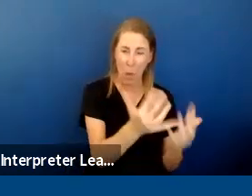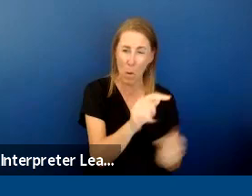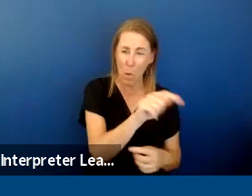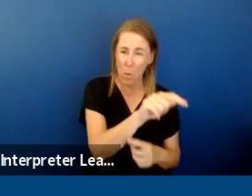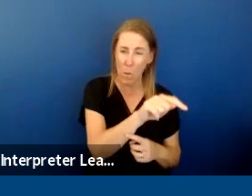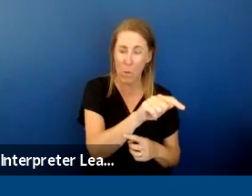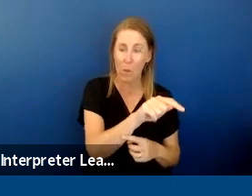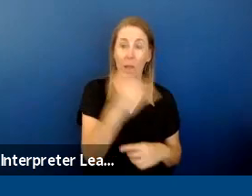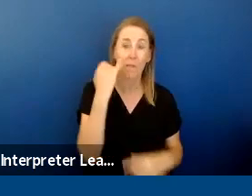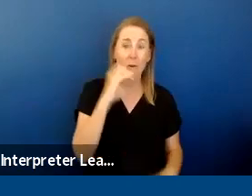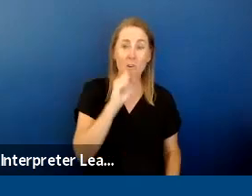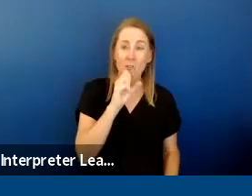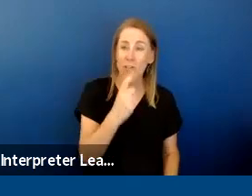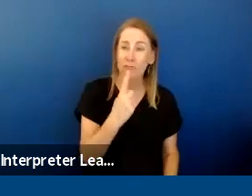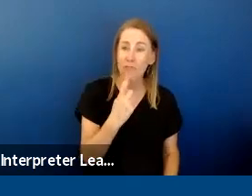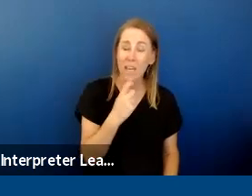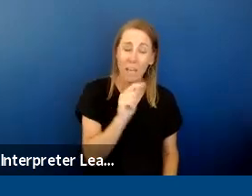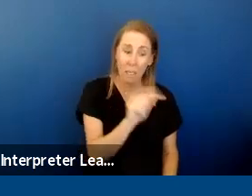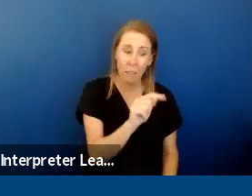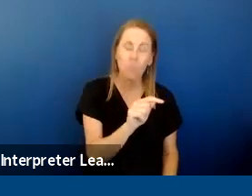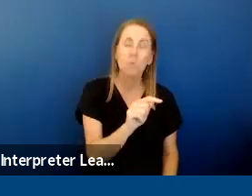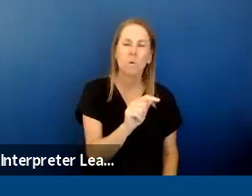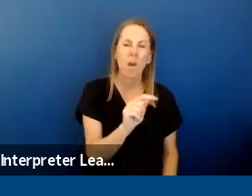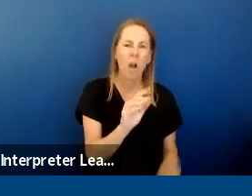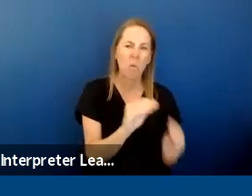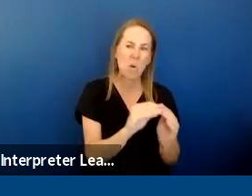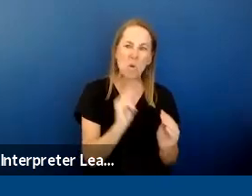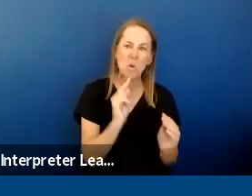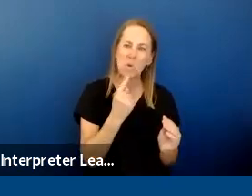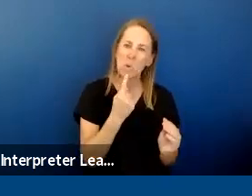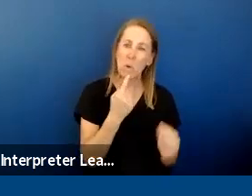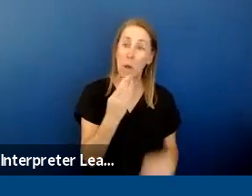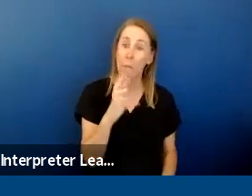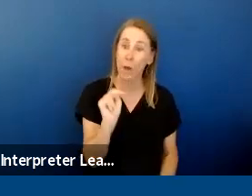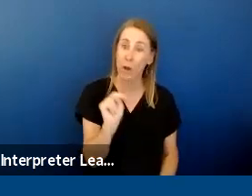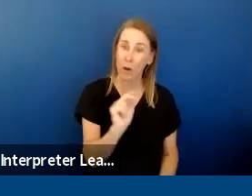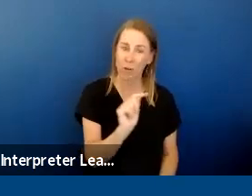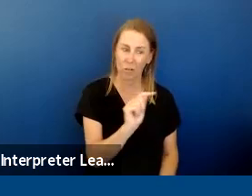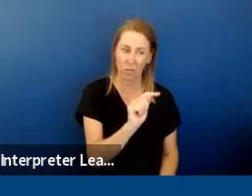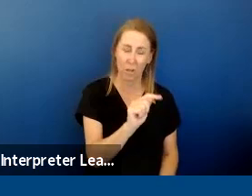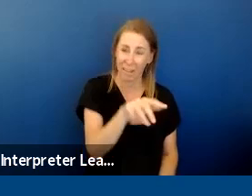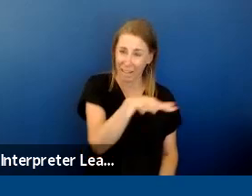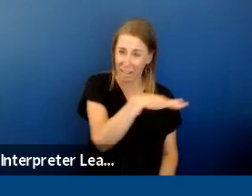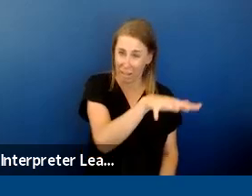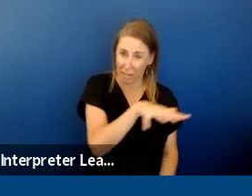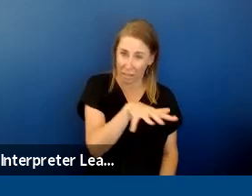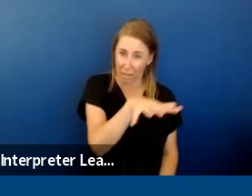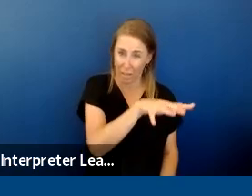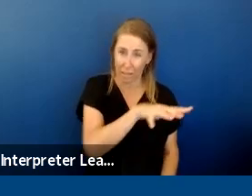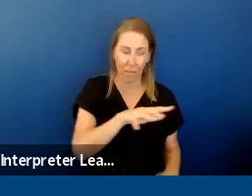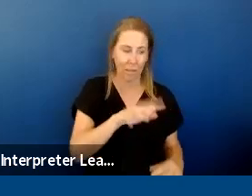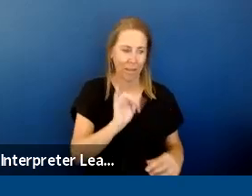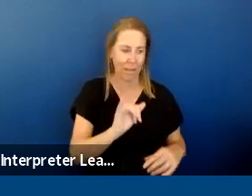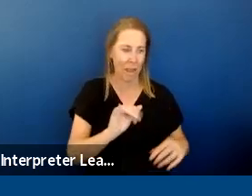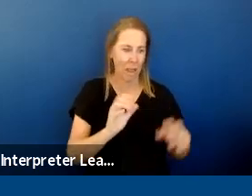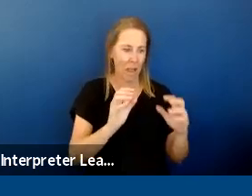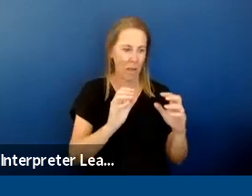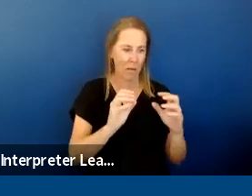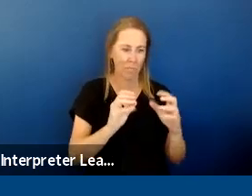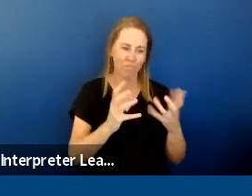it absorb. And the bear reports that Peter mentioned earlier have a